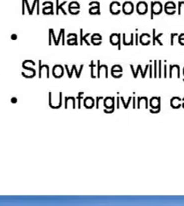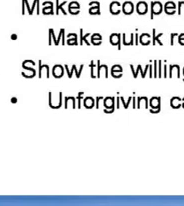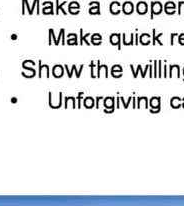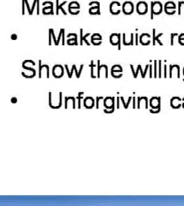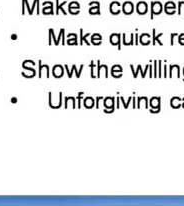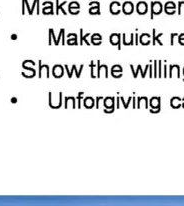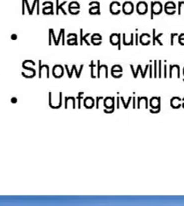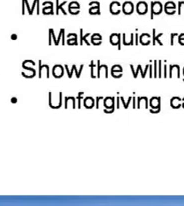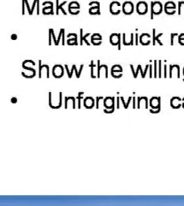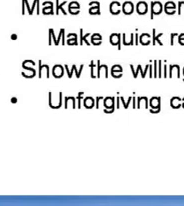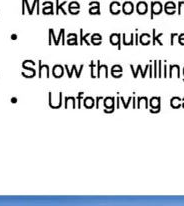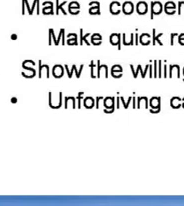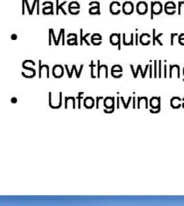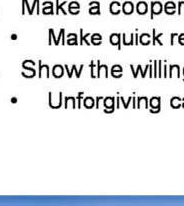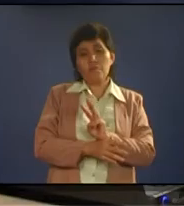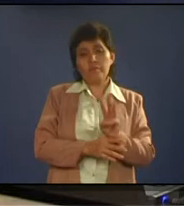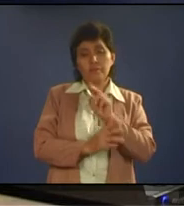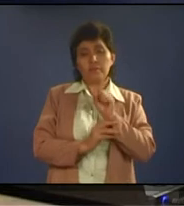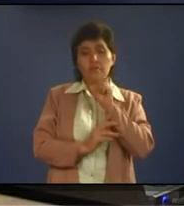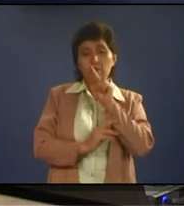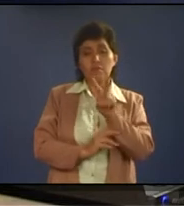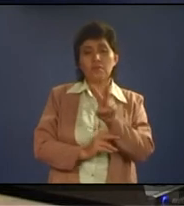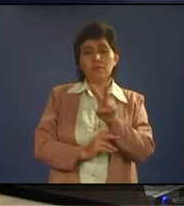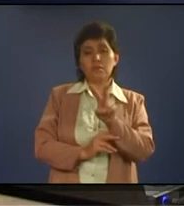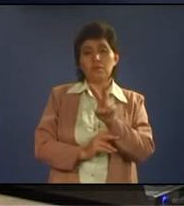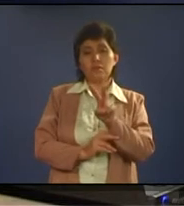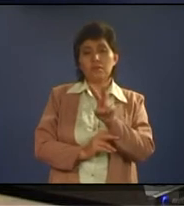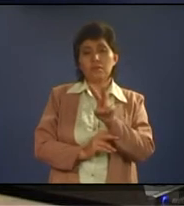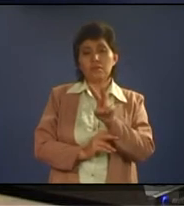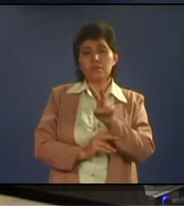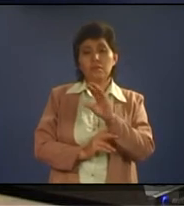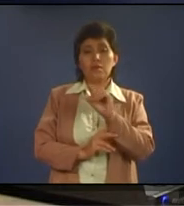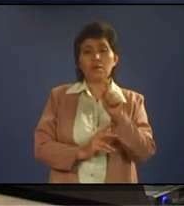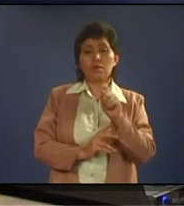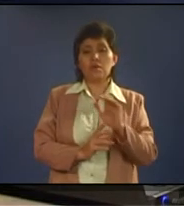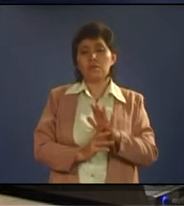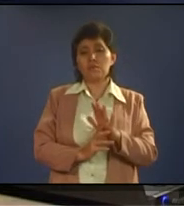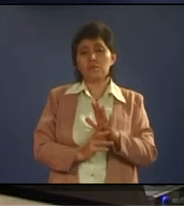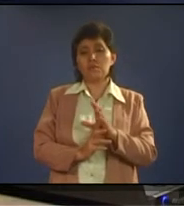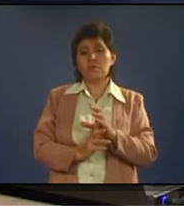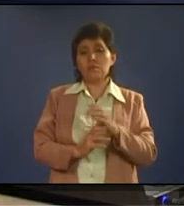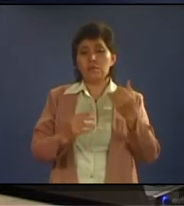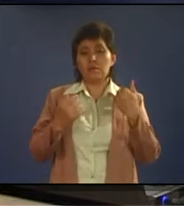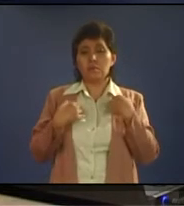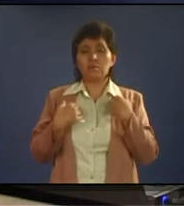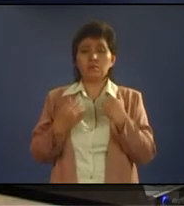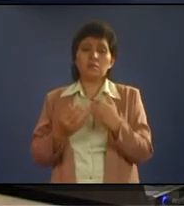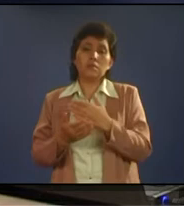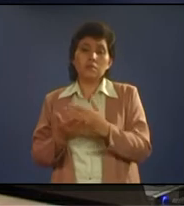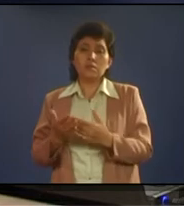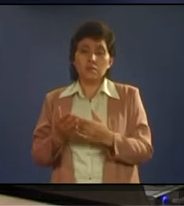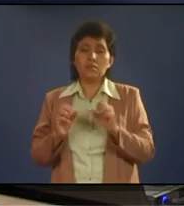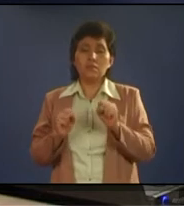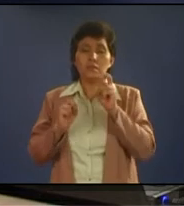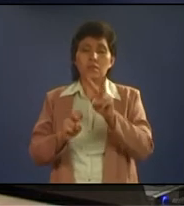Now, some movies that you can watch is A League of Their Own, or Castaways, or The Full Monty, and also The Lost.